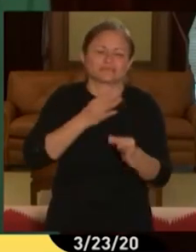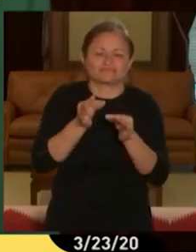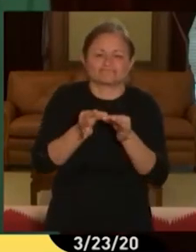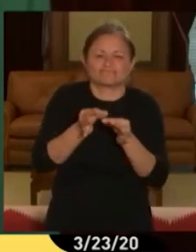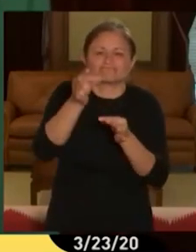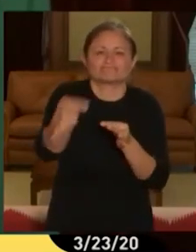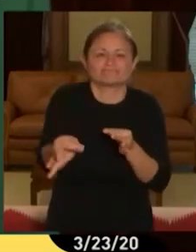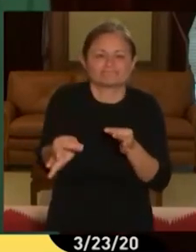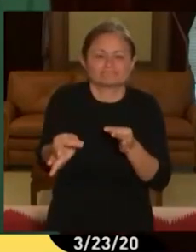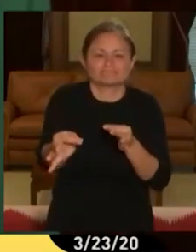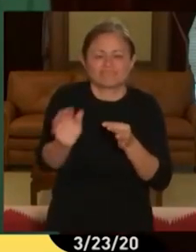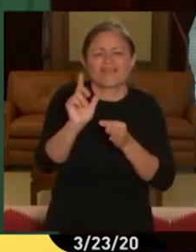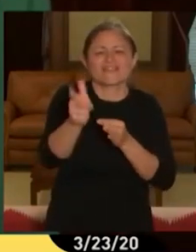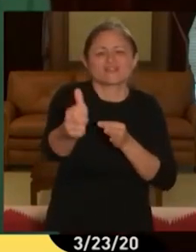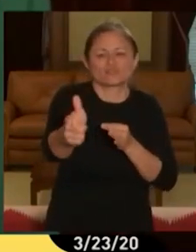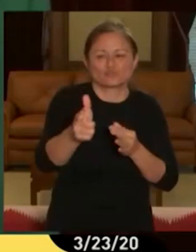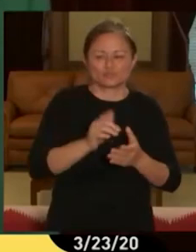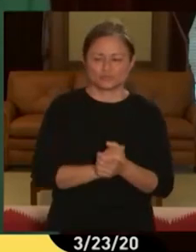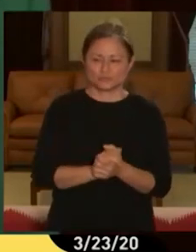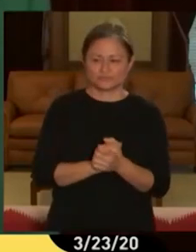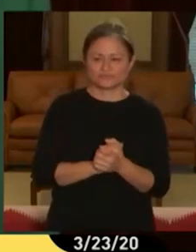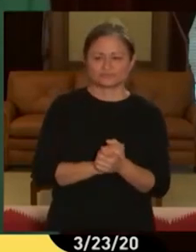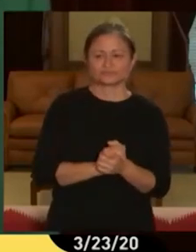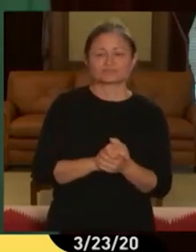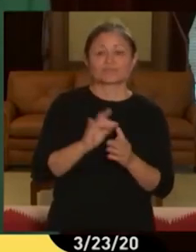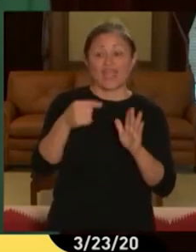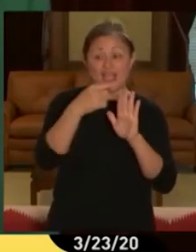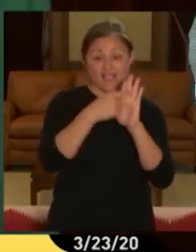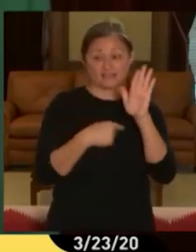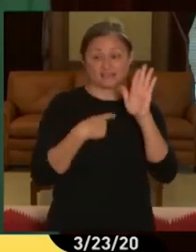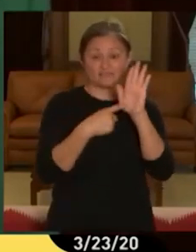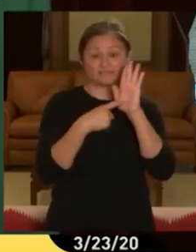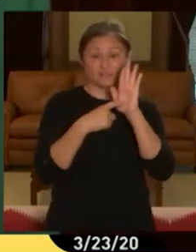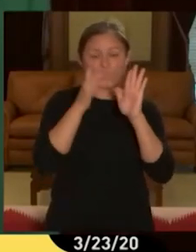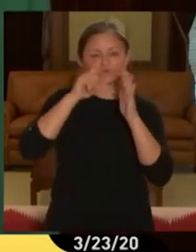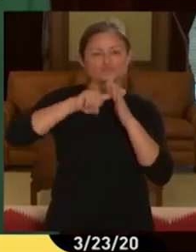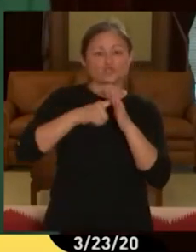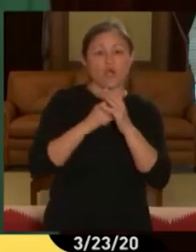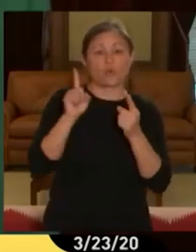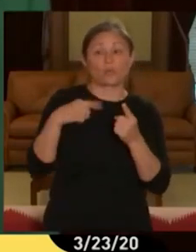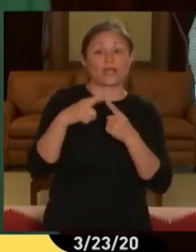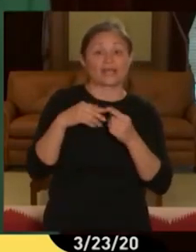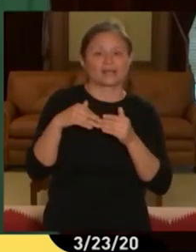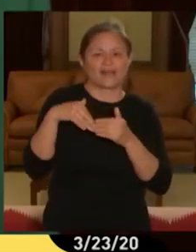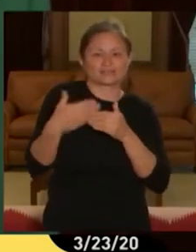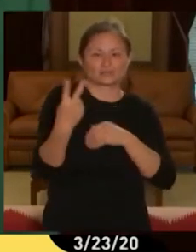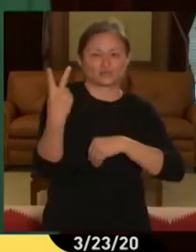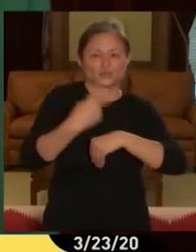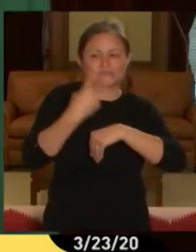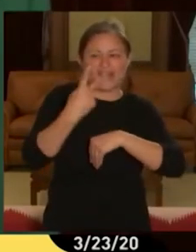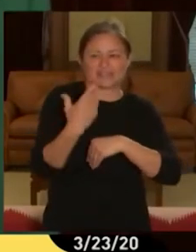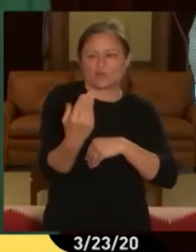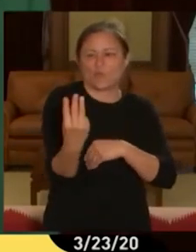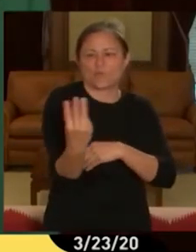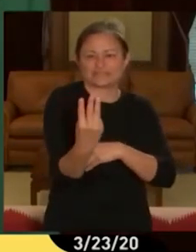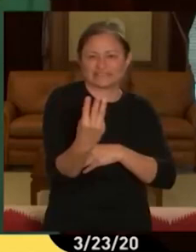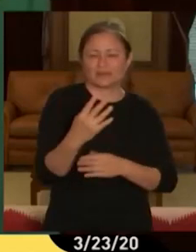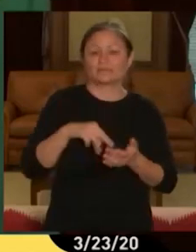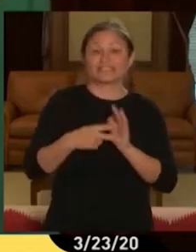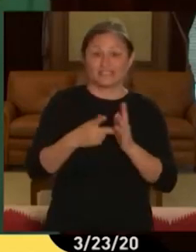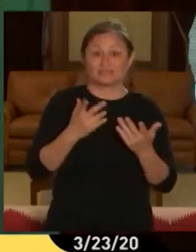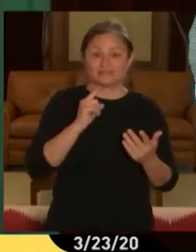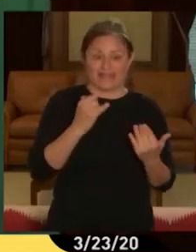48 hours from now, this order will close many businesses in our state, excluding those deemed essential in